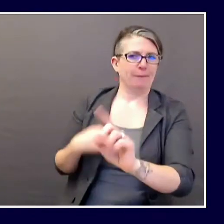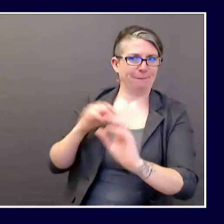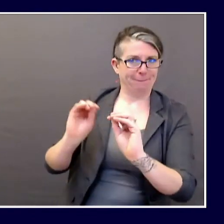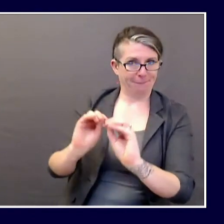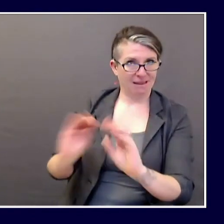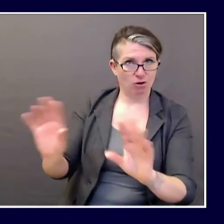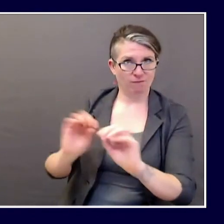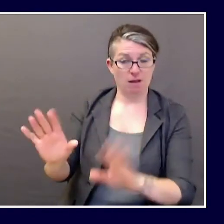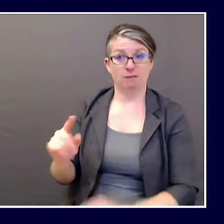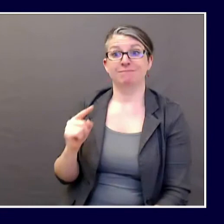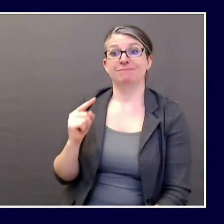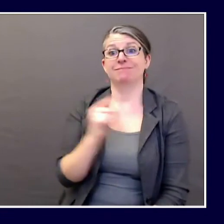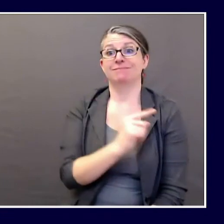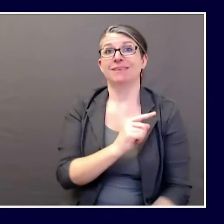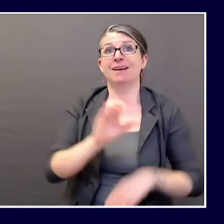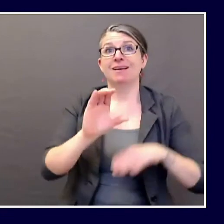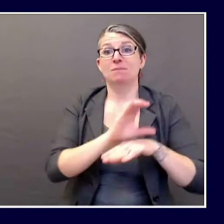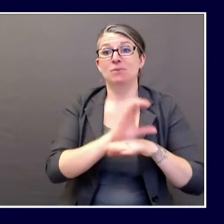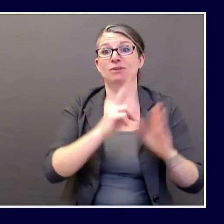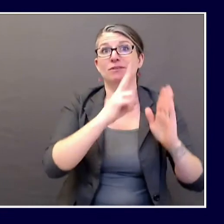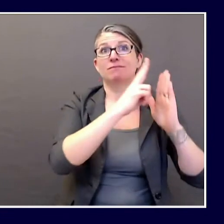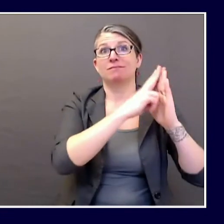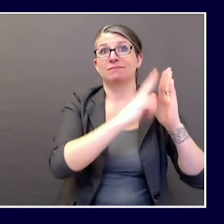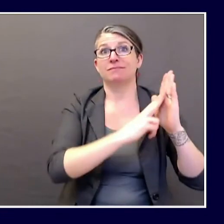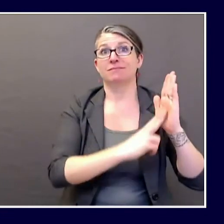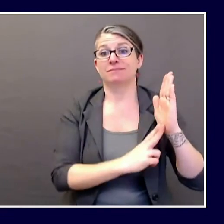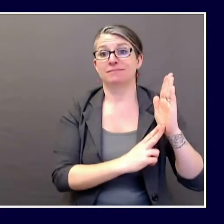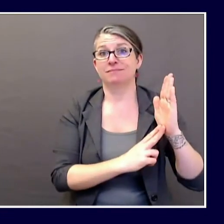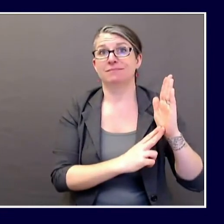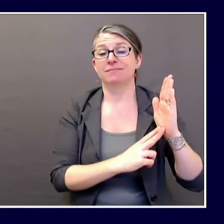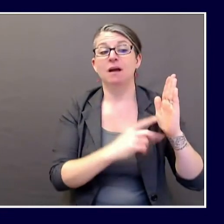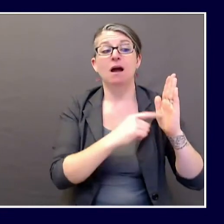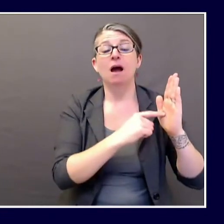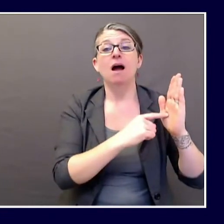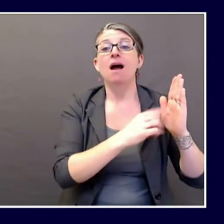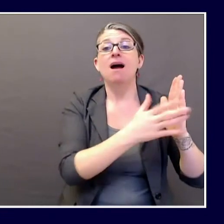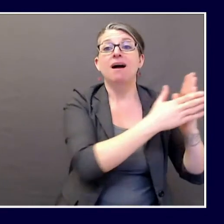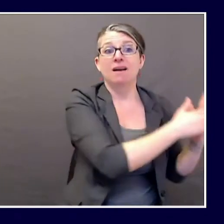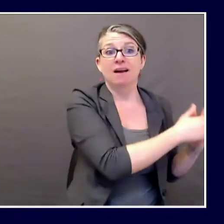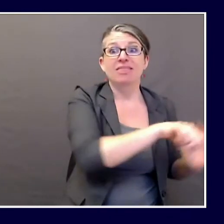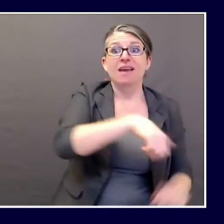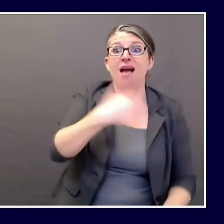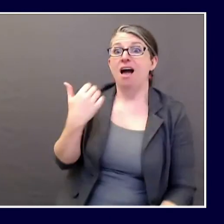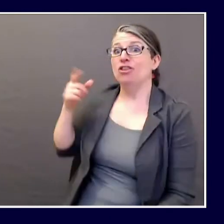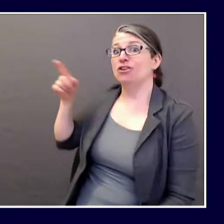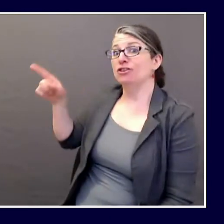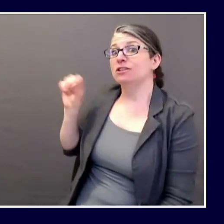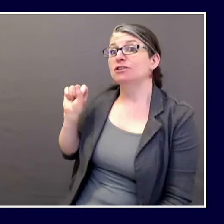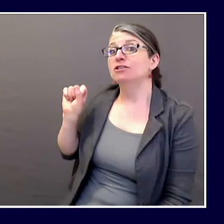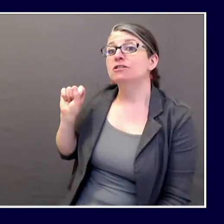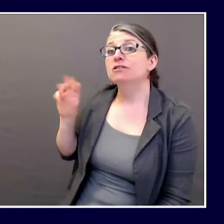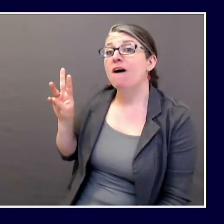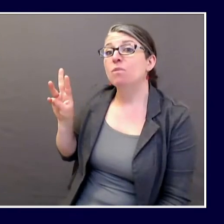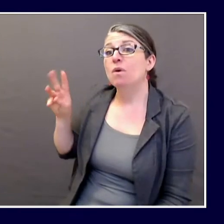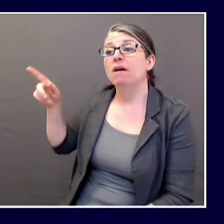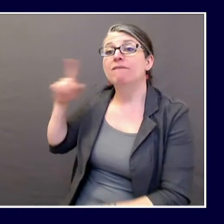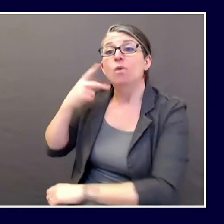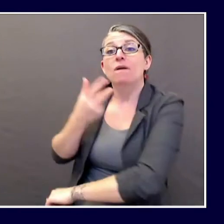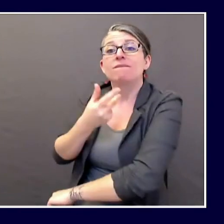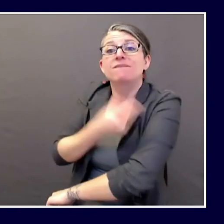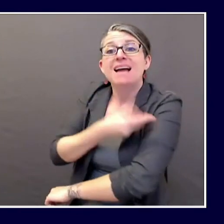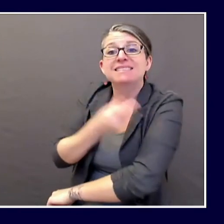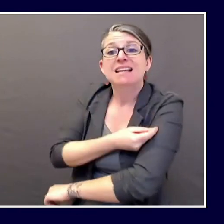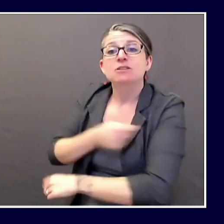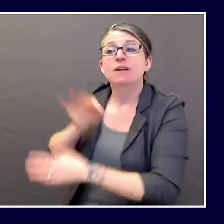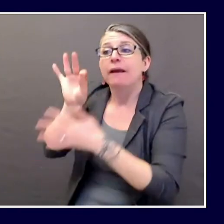arms. Doesn't affect our ordering or our distribution of vaccine. I don't have a sense of what yesterday looked like. As you can